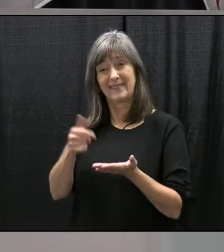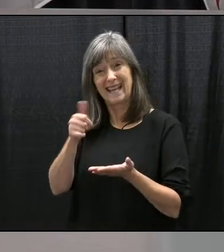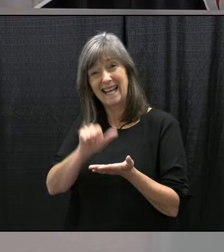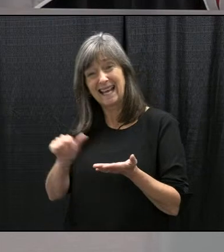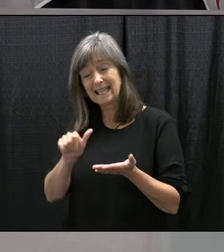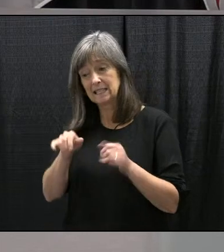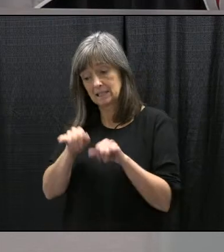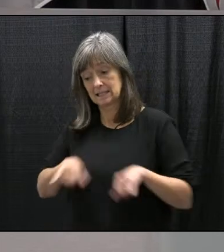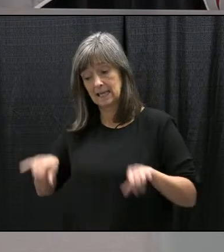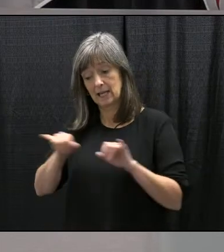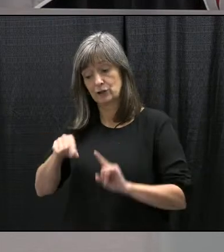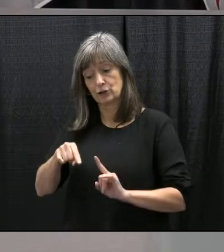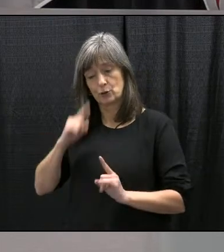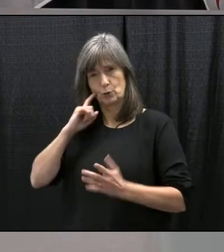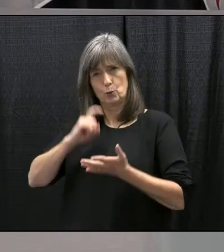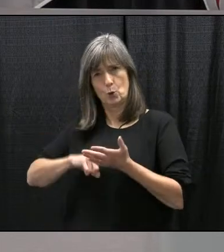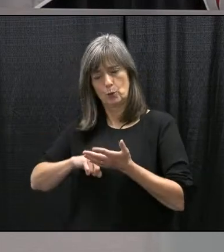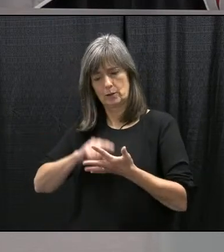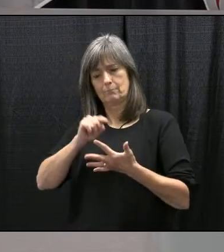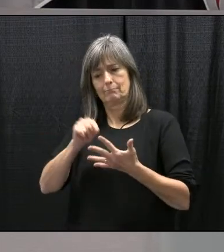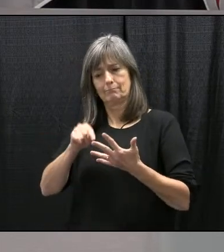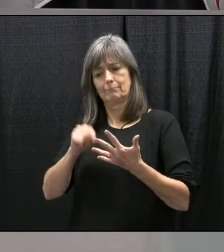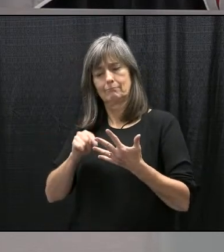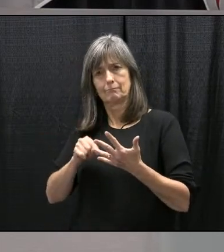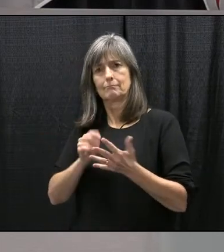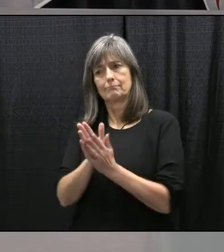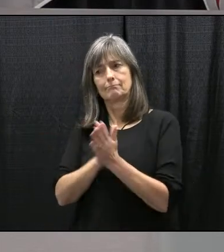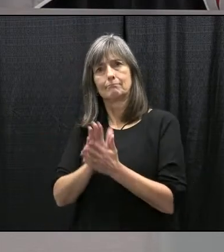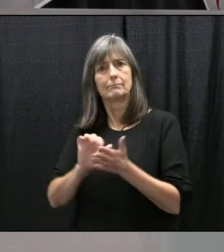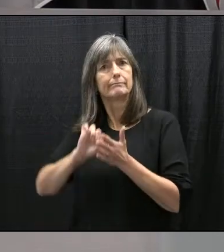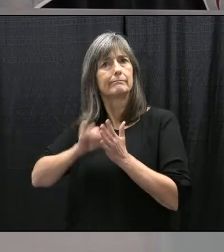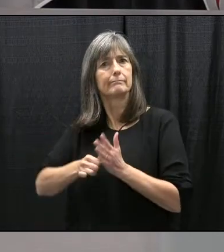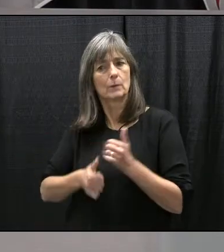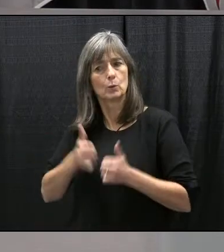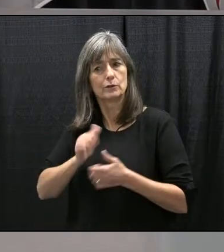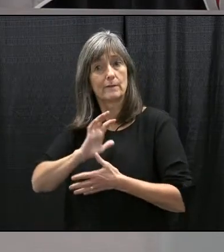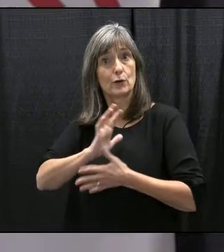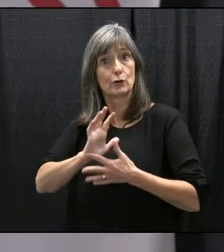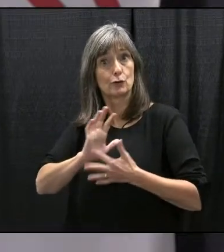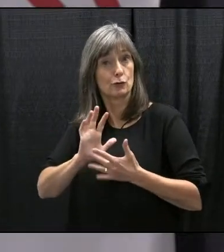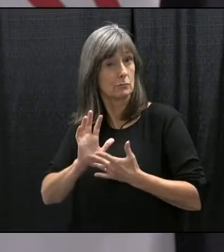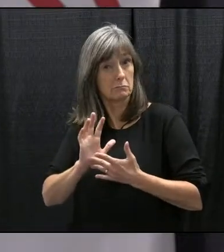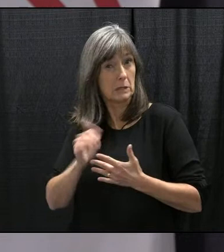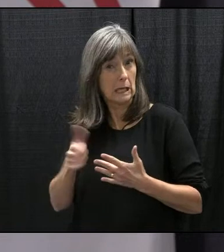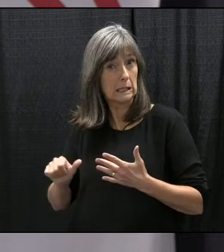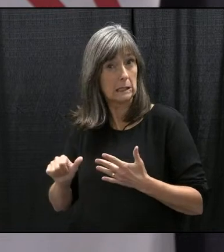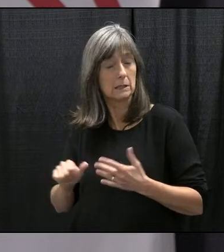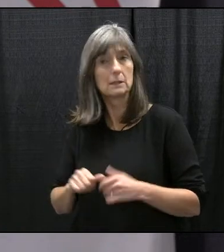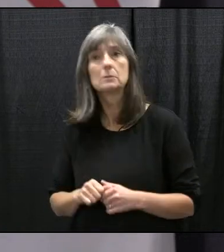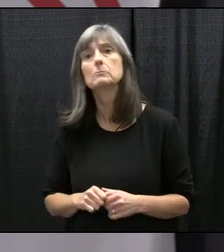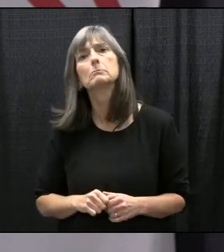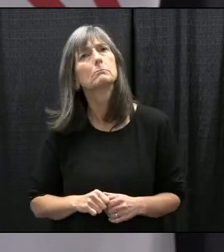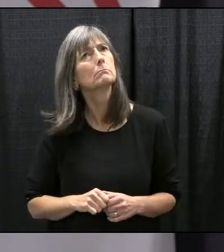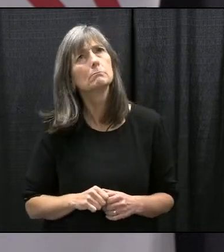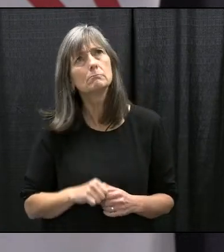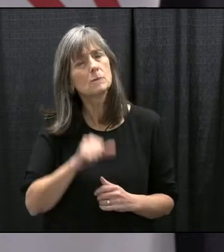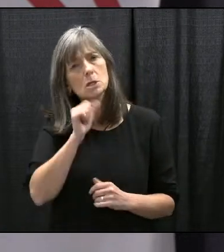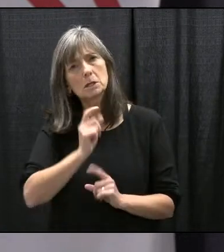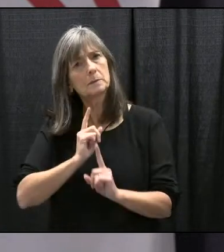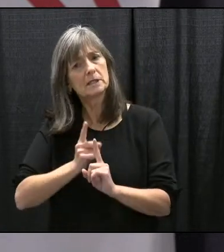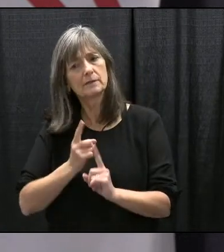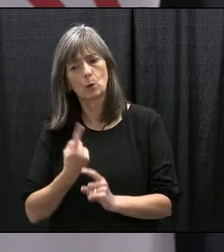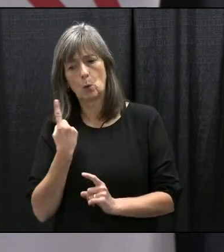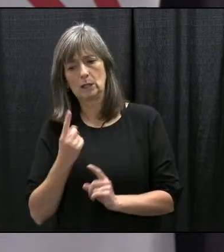particularly during the consultations that individuals or groups are eager to get working on? Not specifically any specific